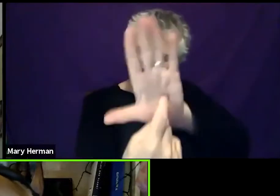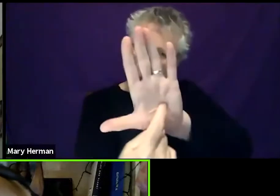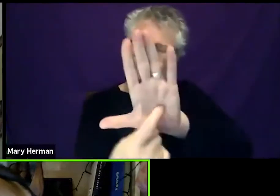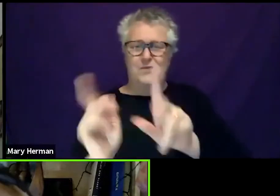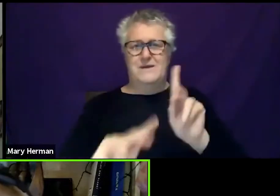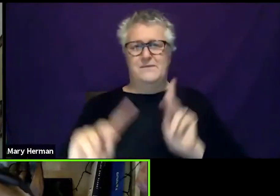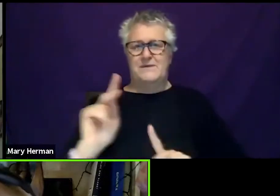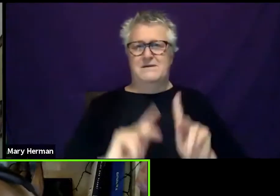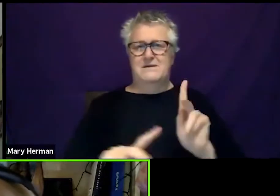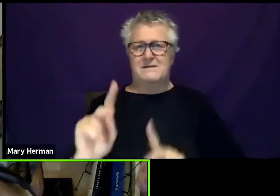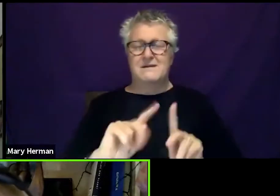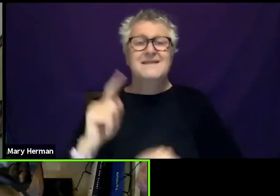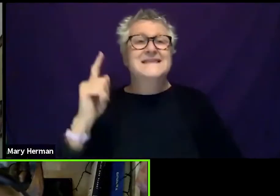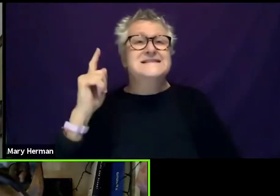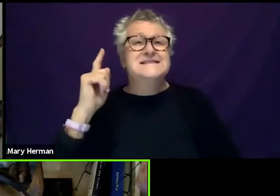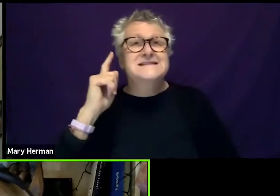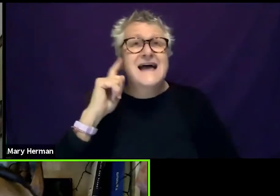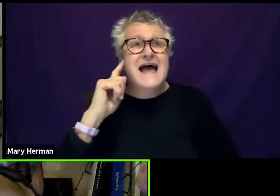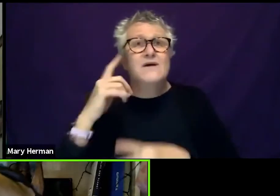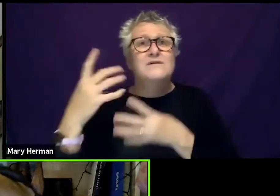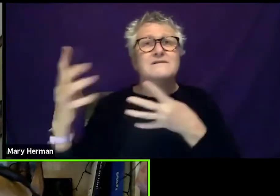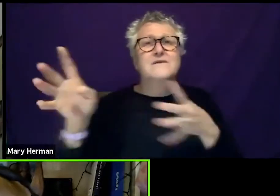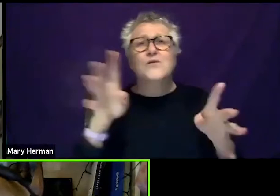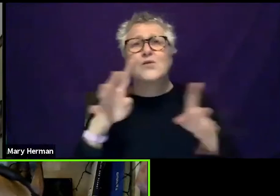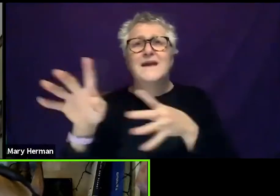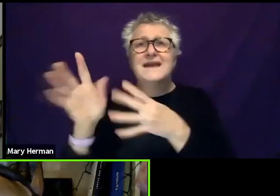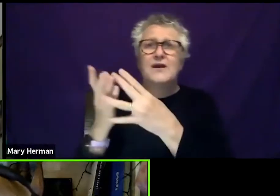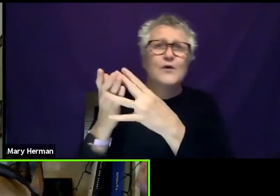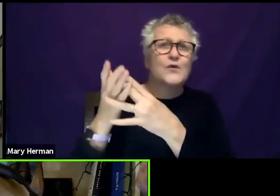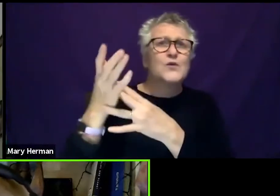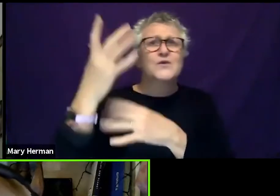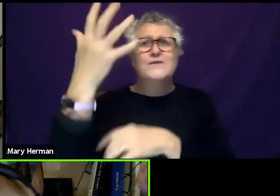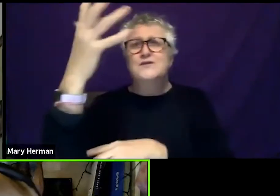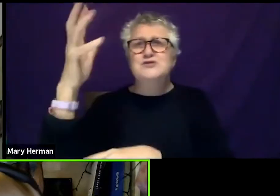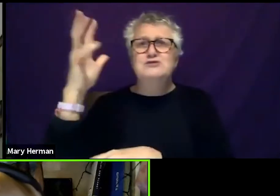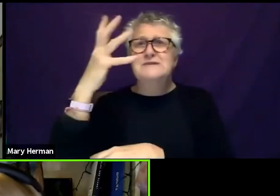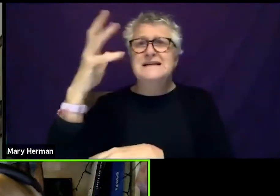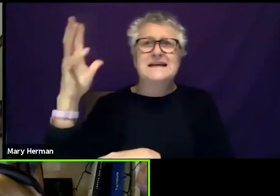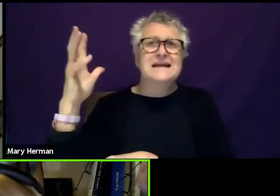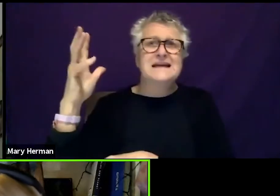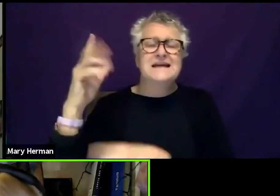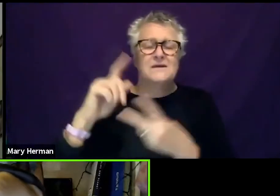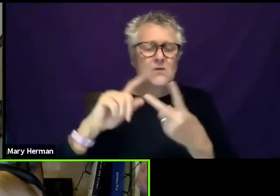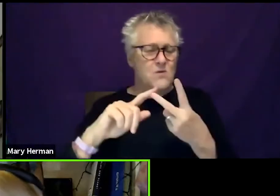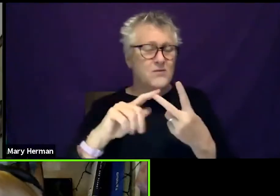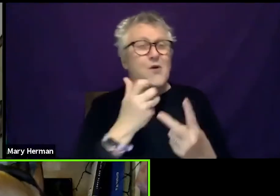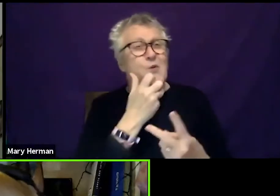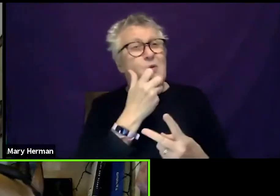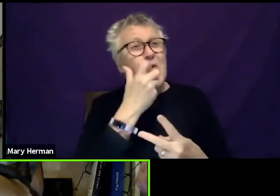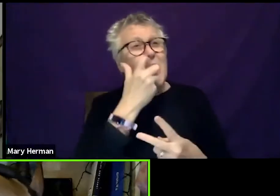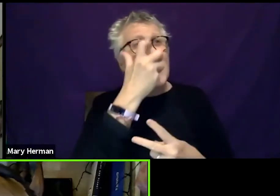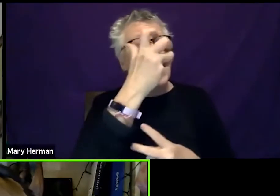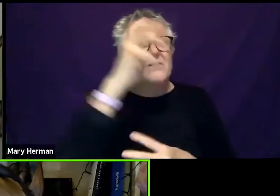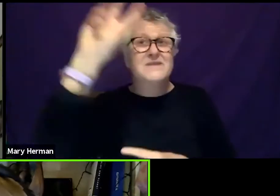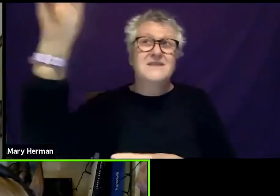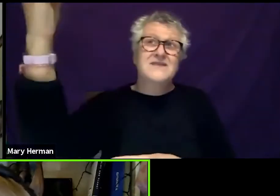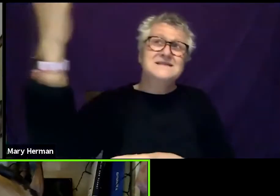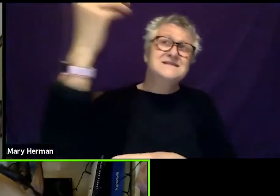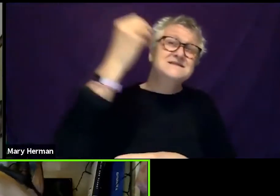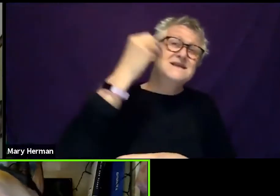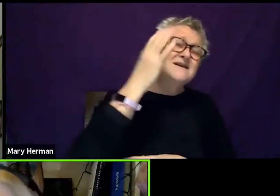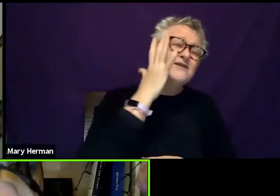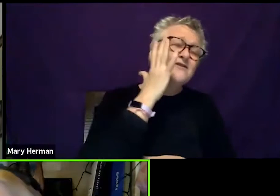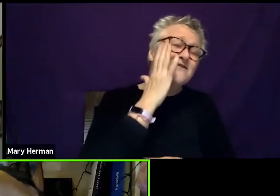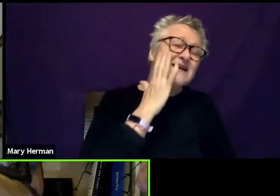sound of the wind through a tree, or the warmth of sunshine on your face, or the laughter when